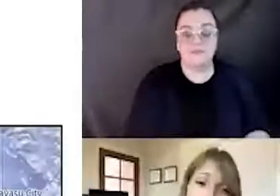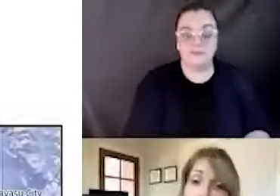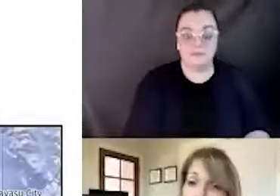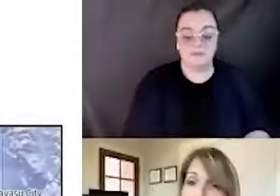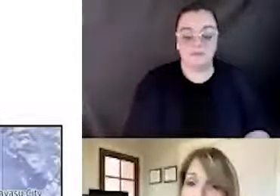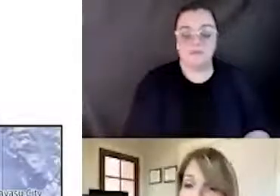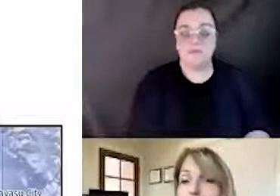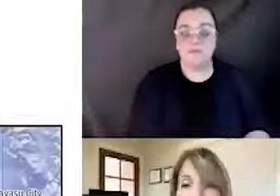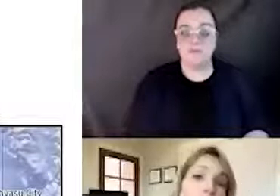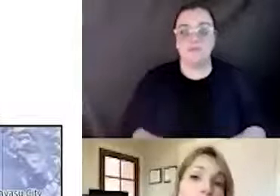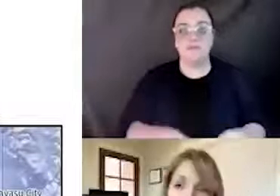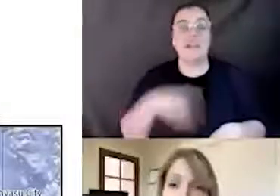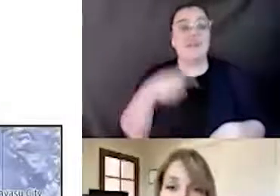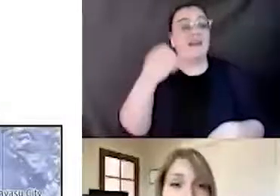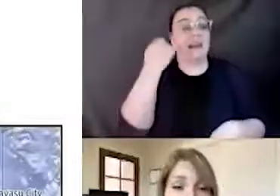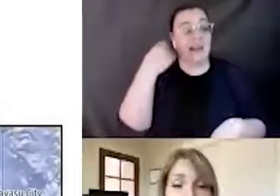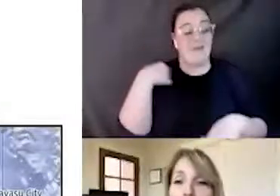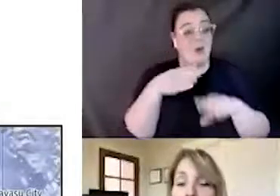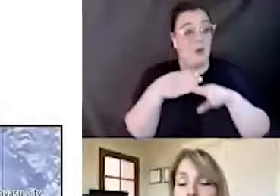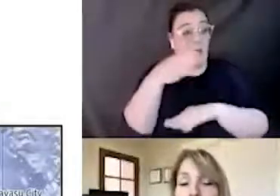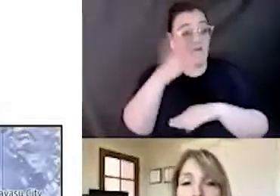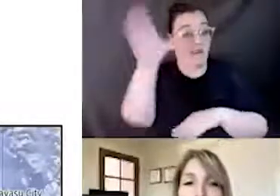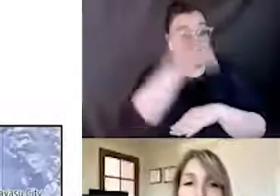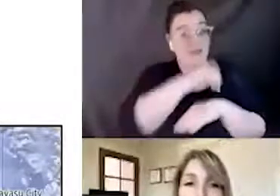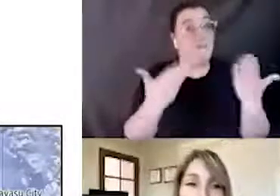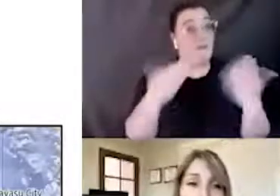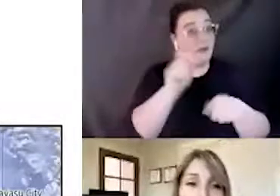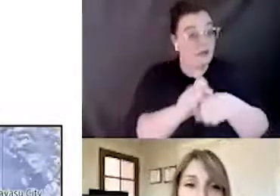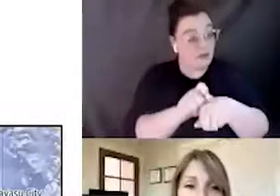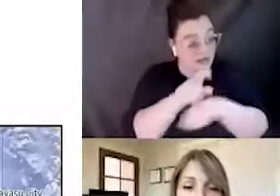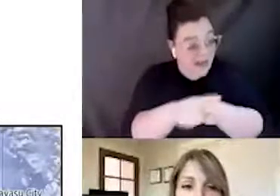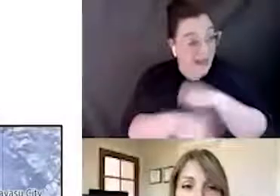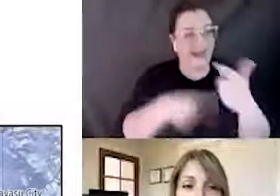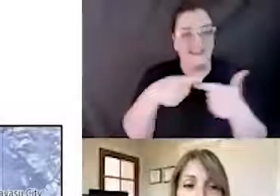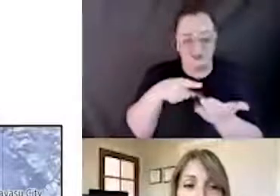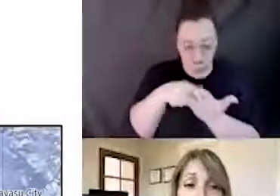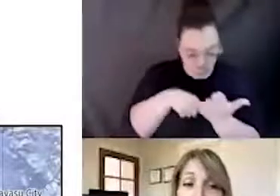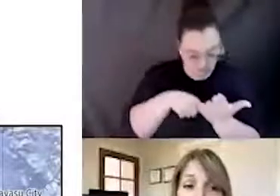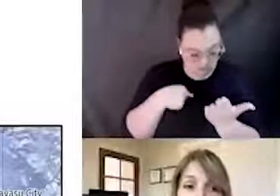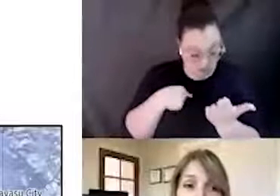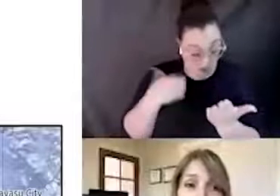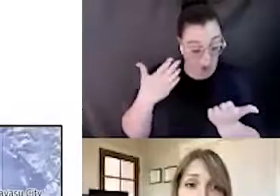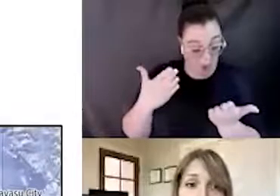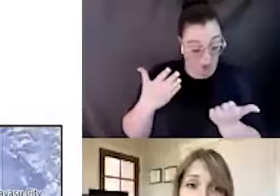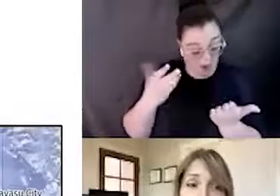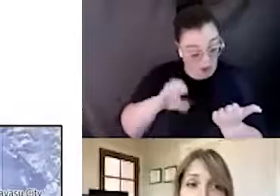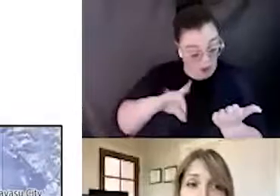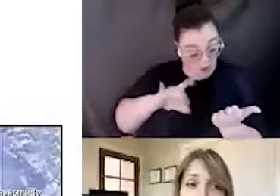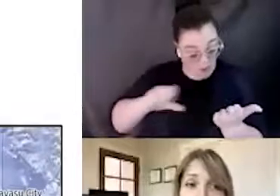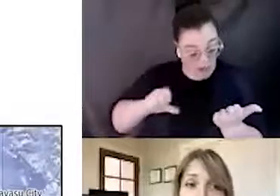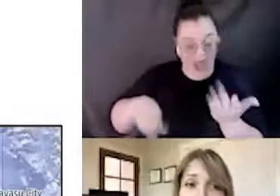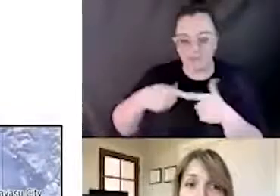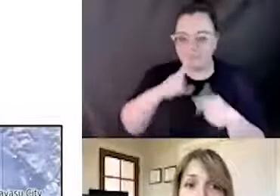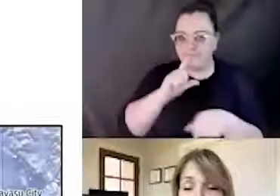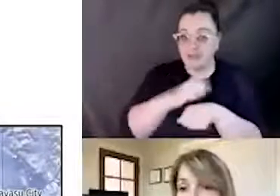again, if we overestimate, you might get a warning without feeling shaking. But sometimes, like in this case here, for